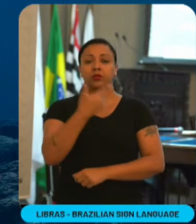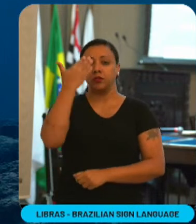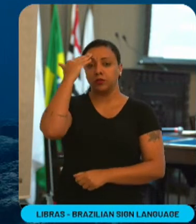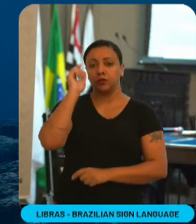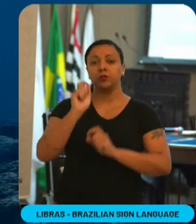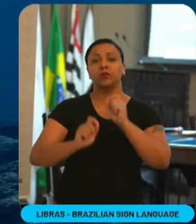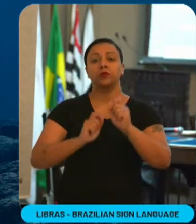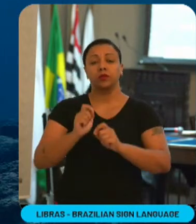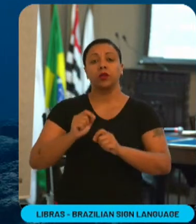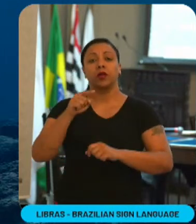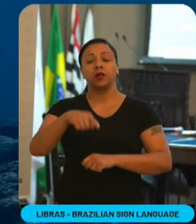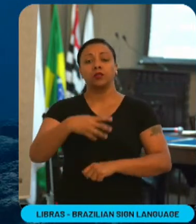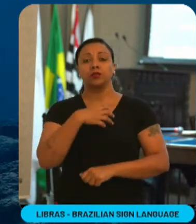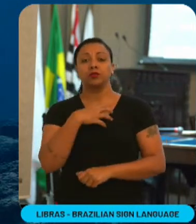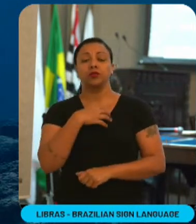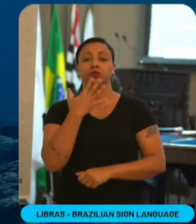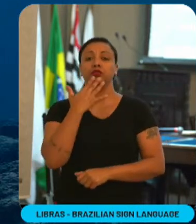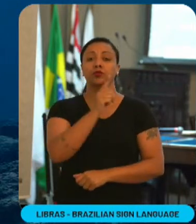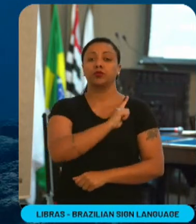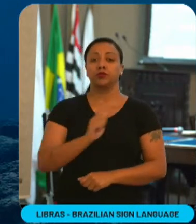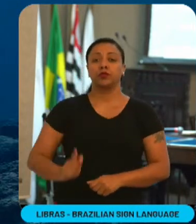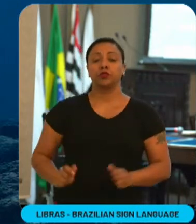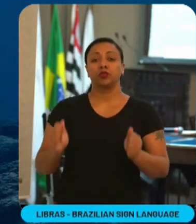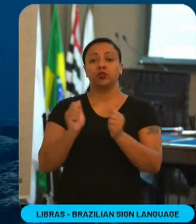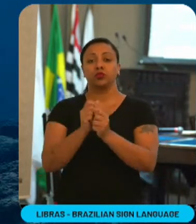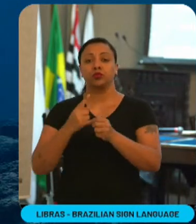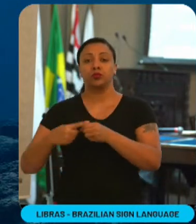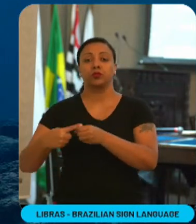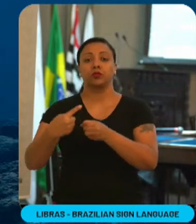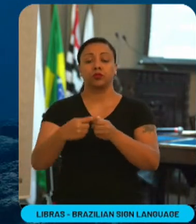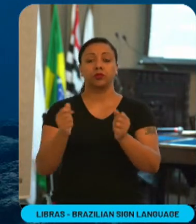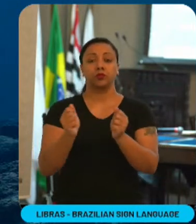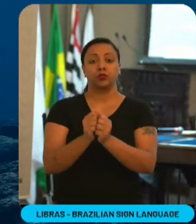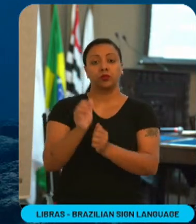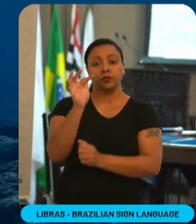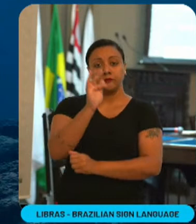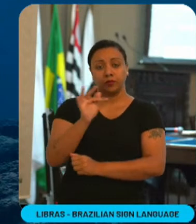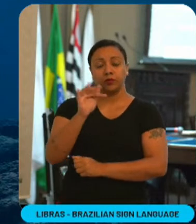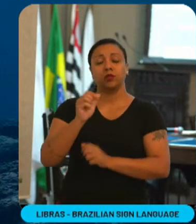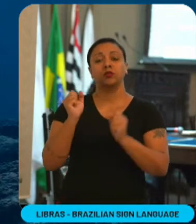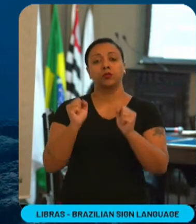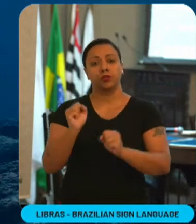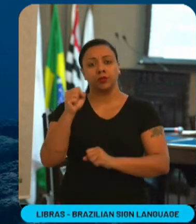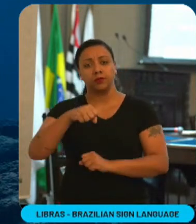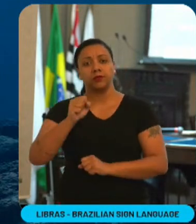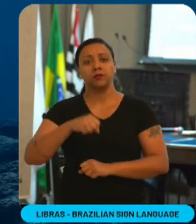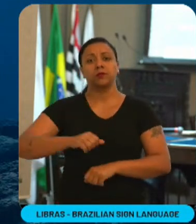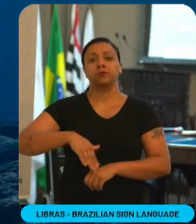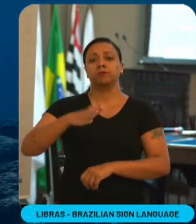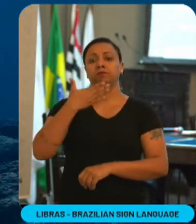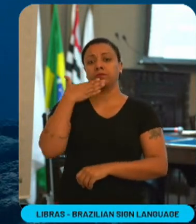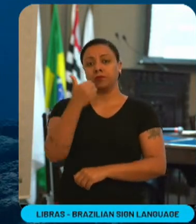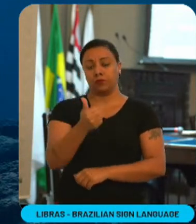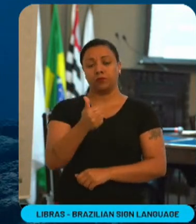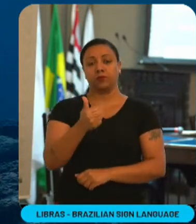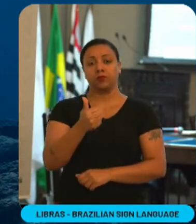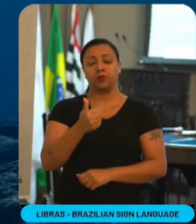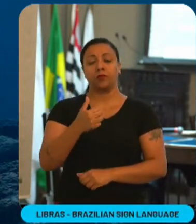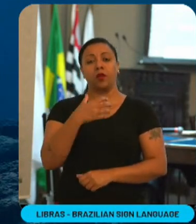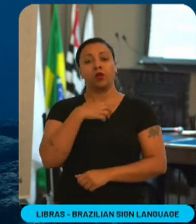out together. In our understanding, this governance, together with the municipality and the academia, may